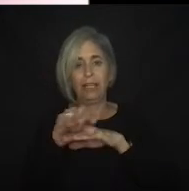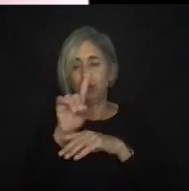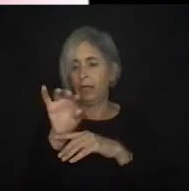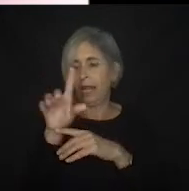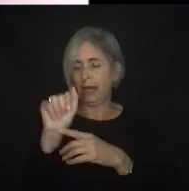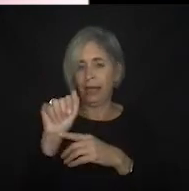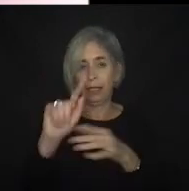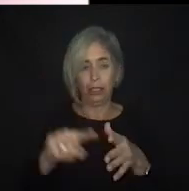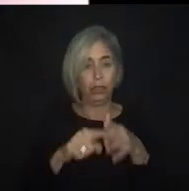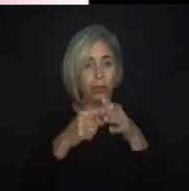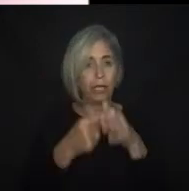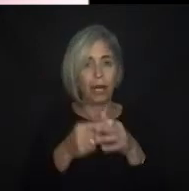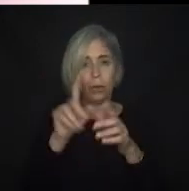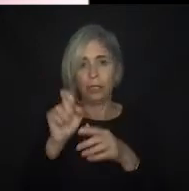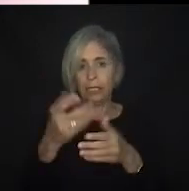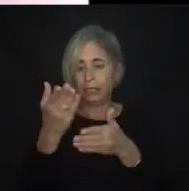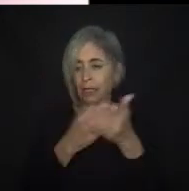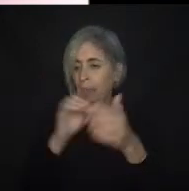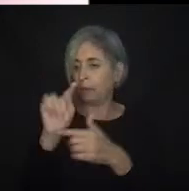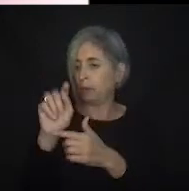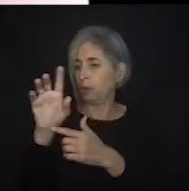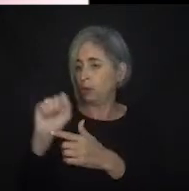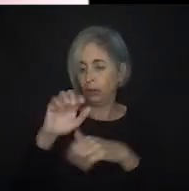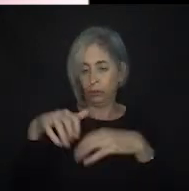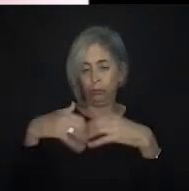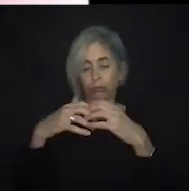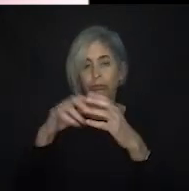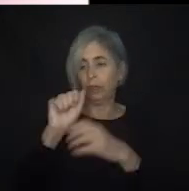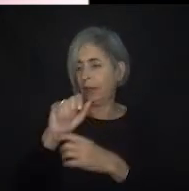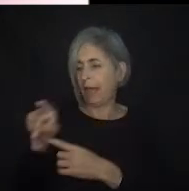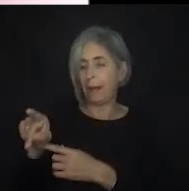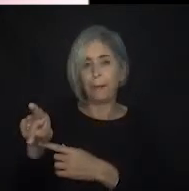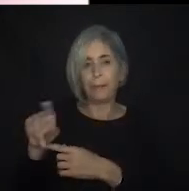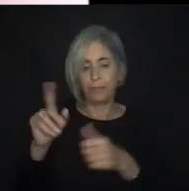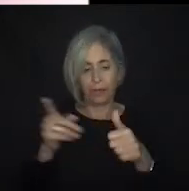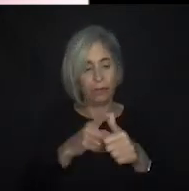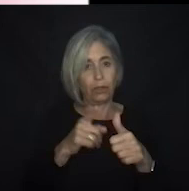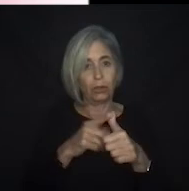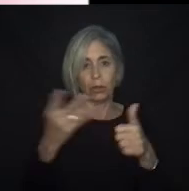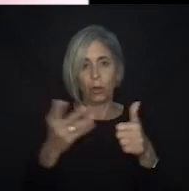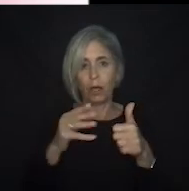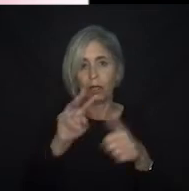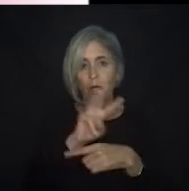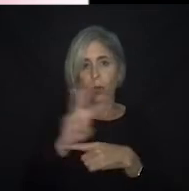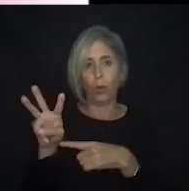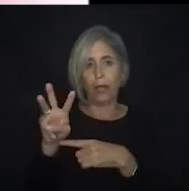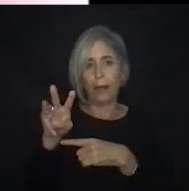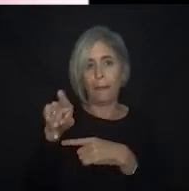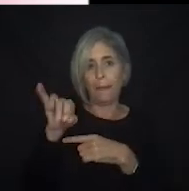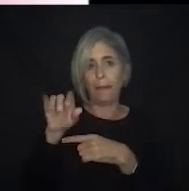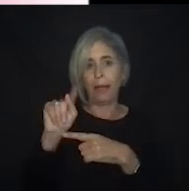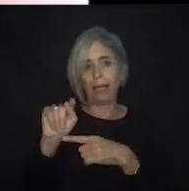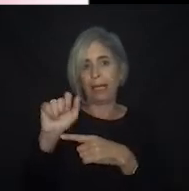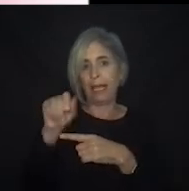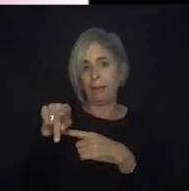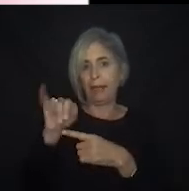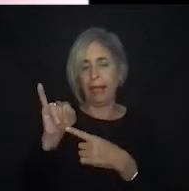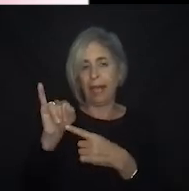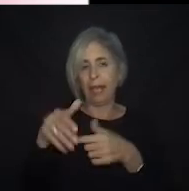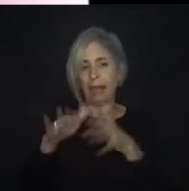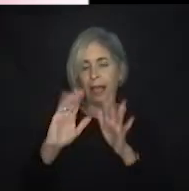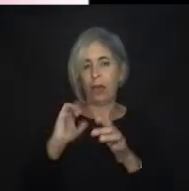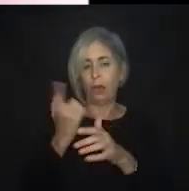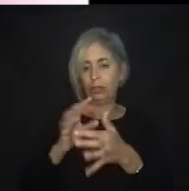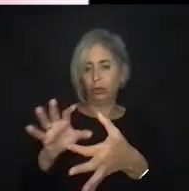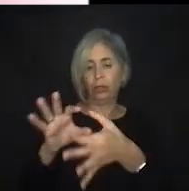So to get started, we're going to need a few tools to help us build our app. The first one is the WebSocket API, which will allow us to create